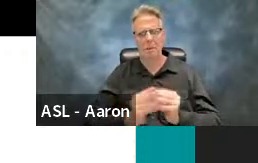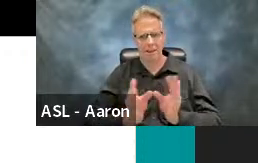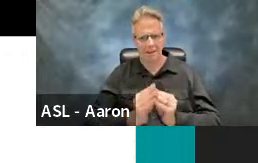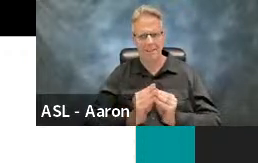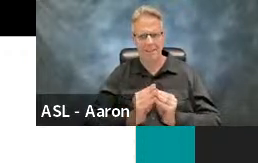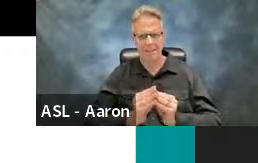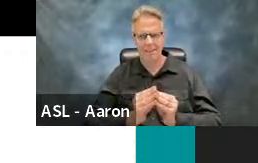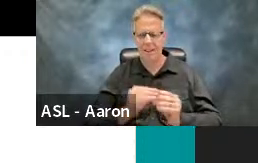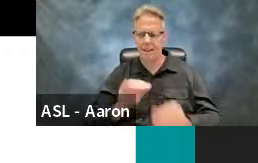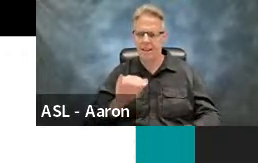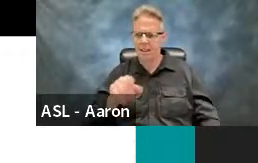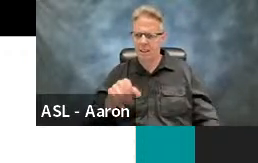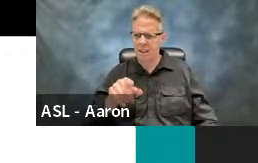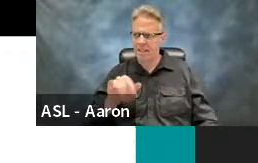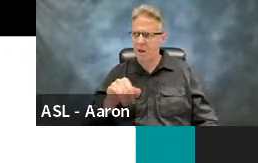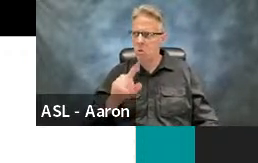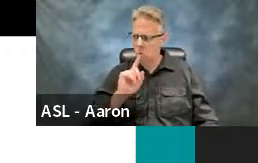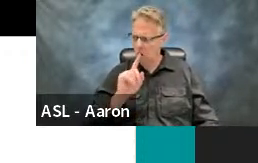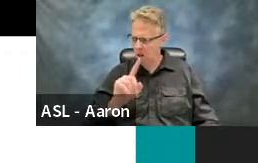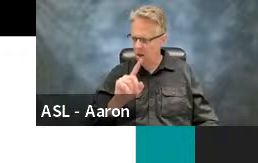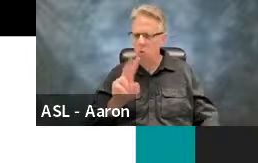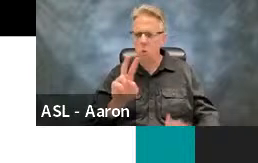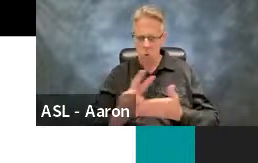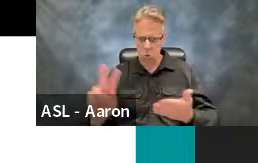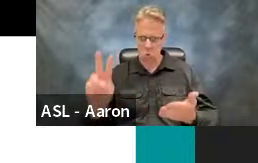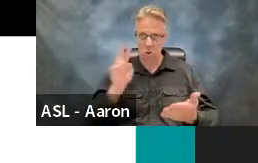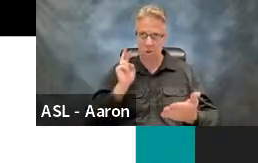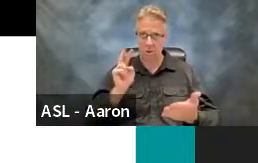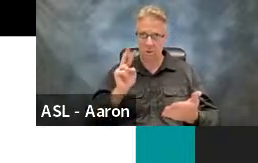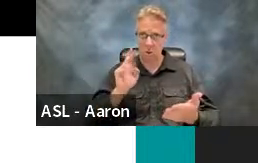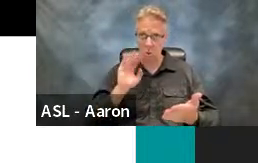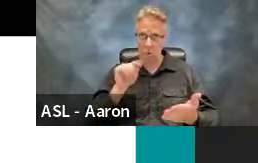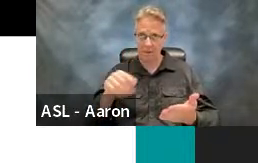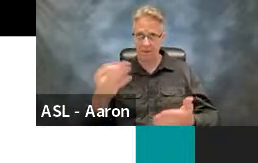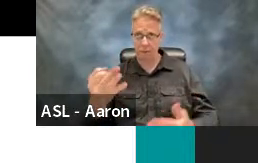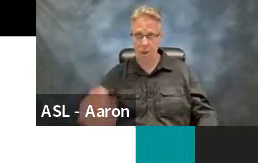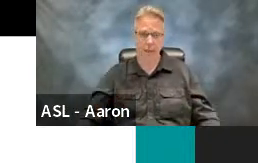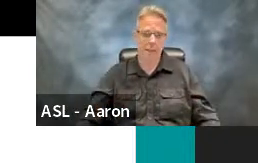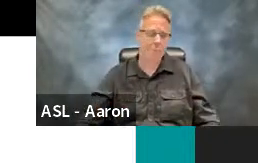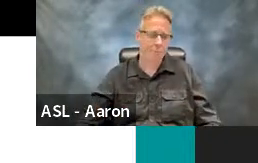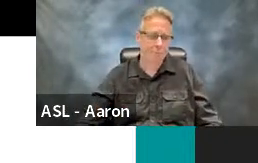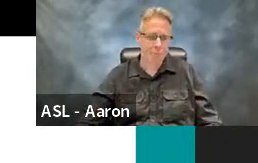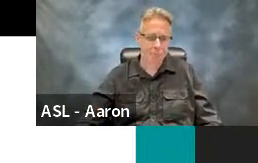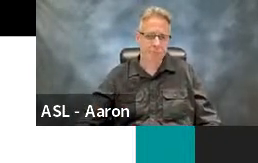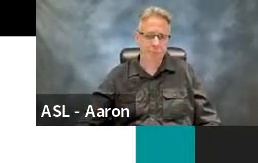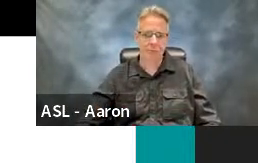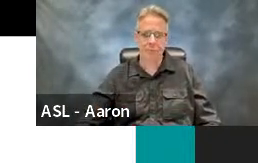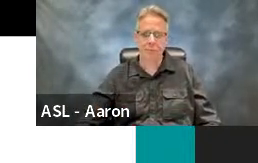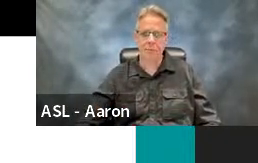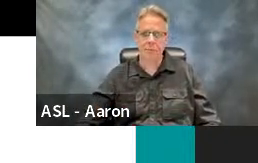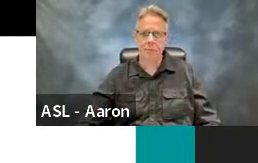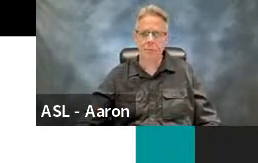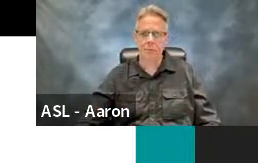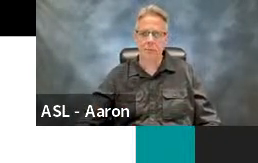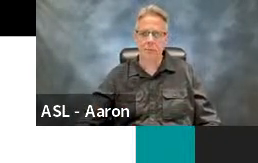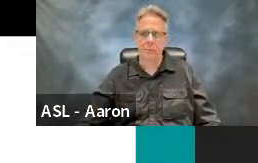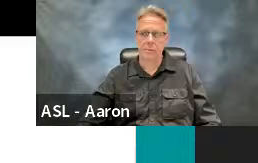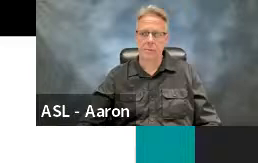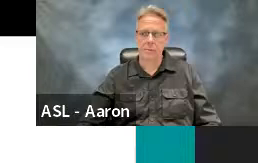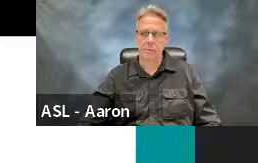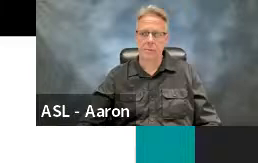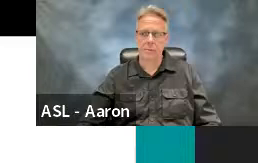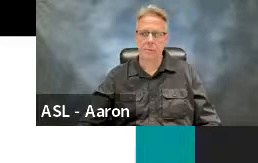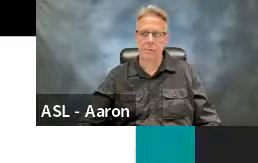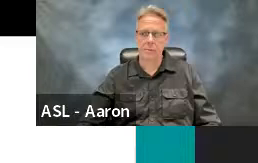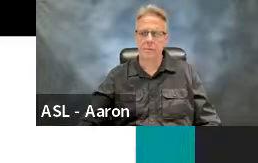that was almost 2 weeks ago Friday. So I